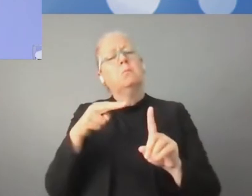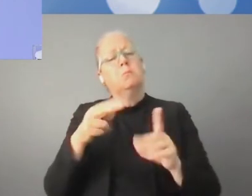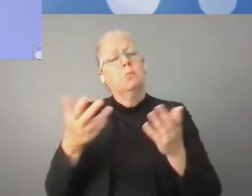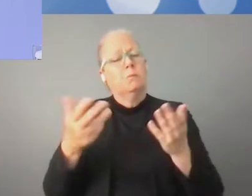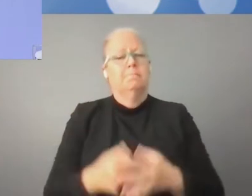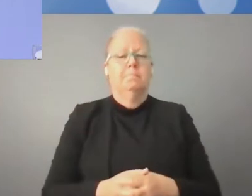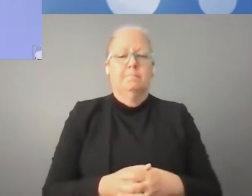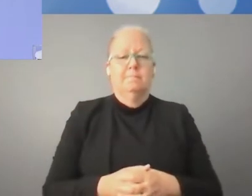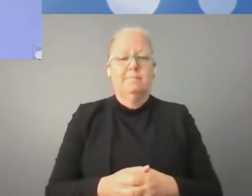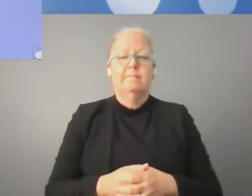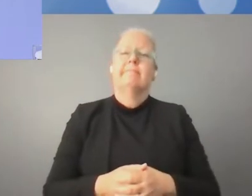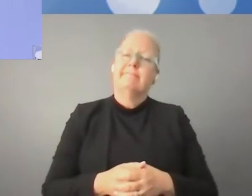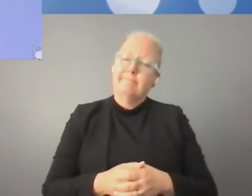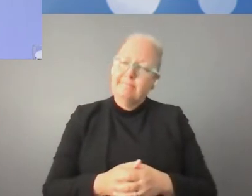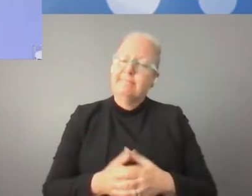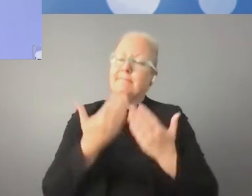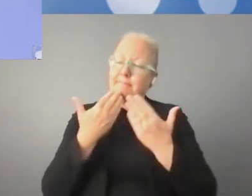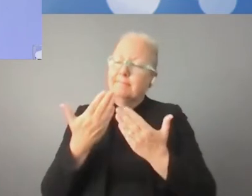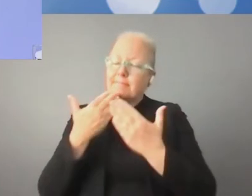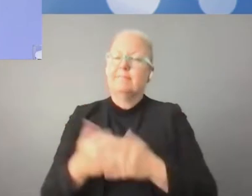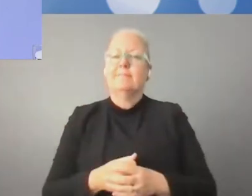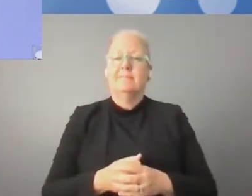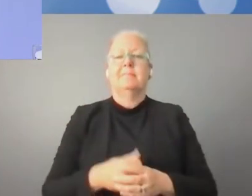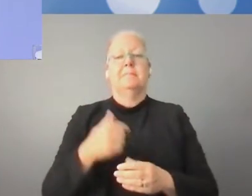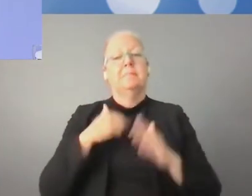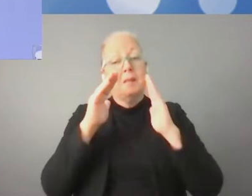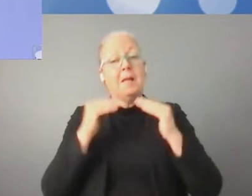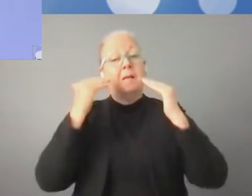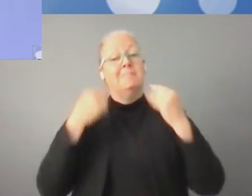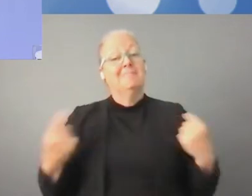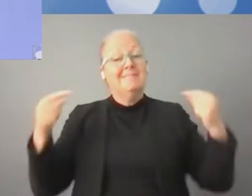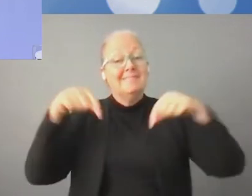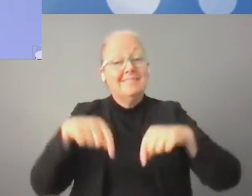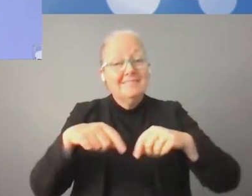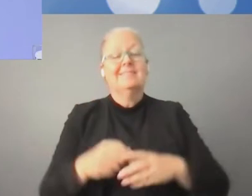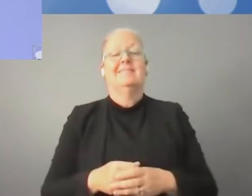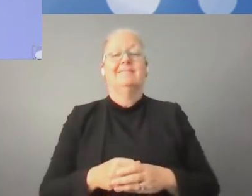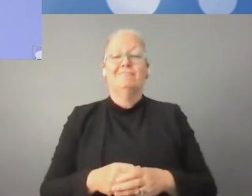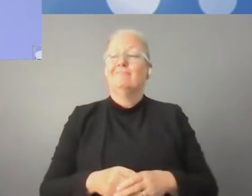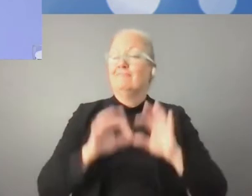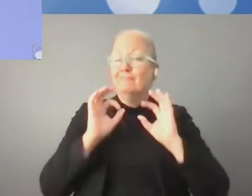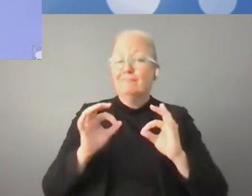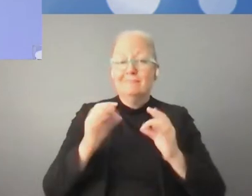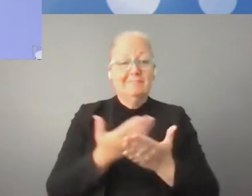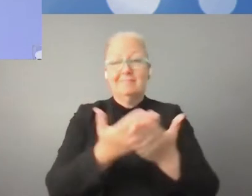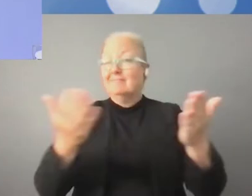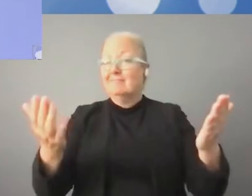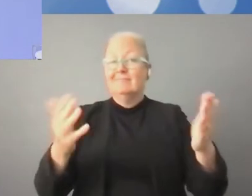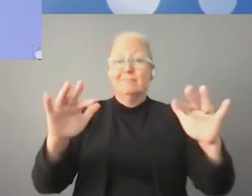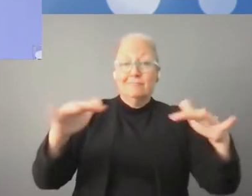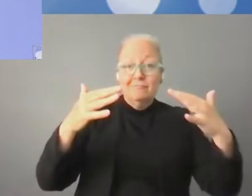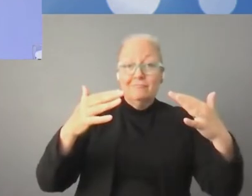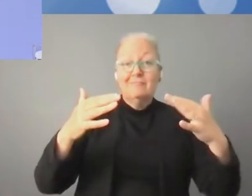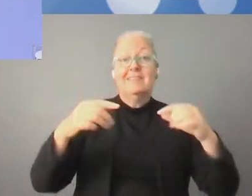thank you very much it's a pleasure to be here and to have this great audience both online